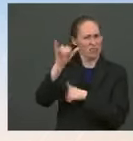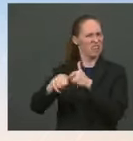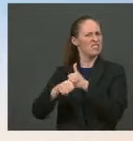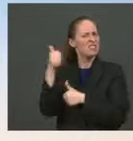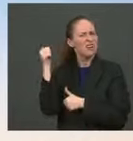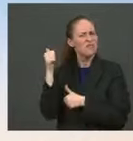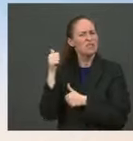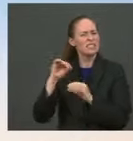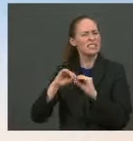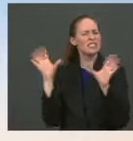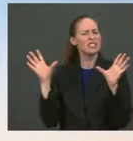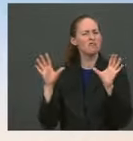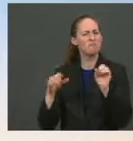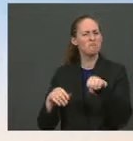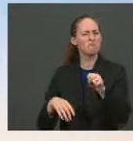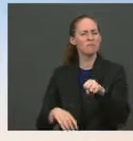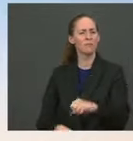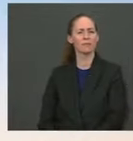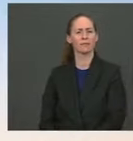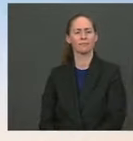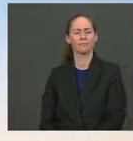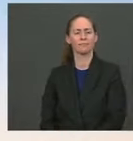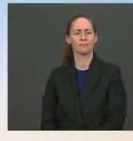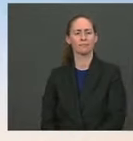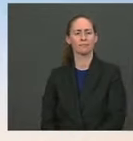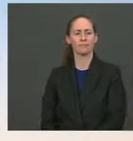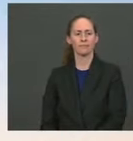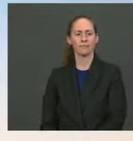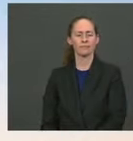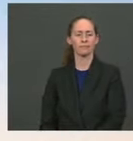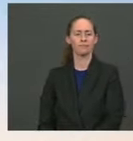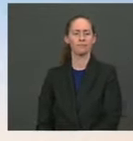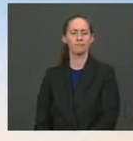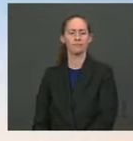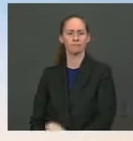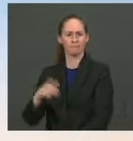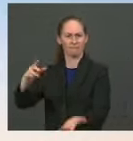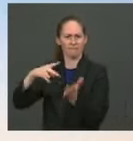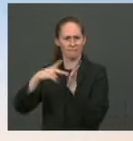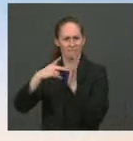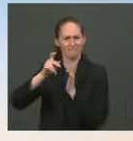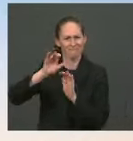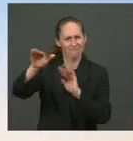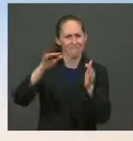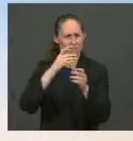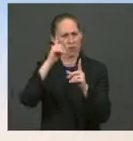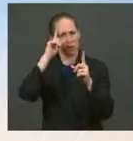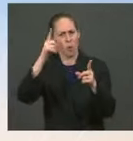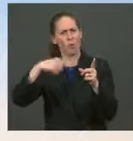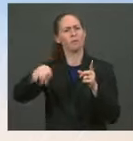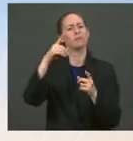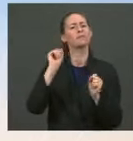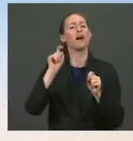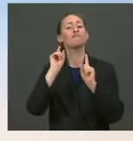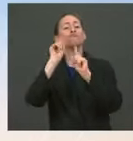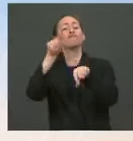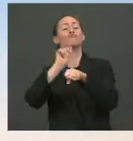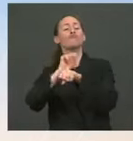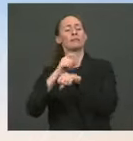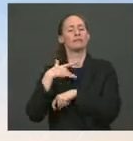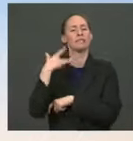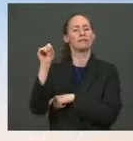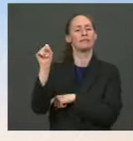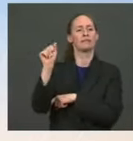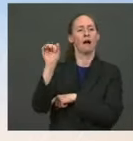that is I think, you know, an authority that he can use to make sure that people feel safe in their workplace and that they don't get sick.